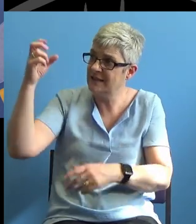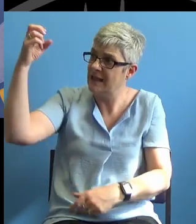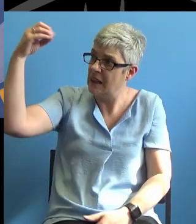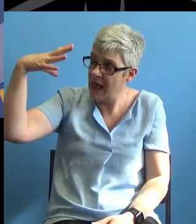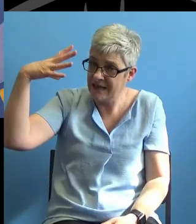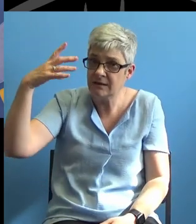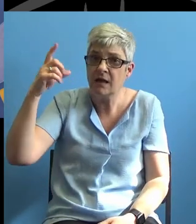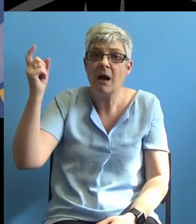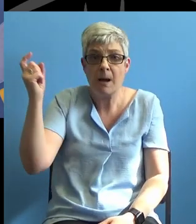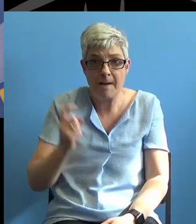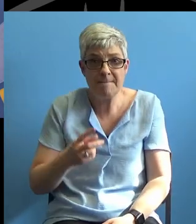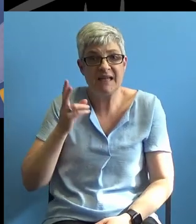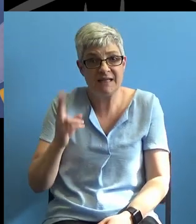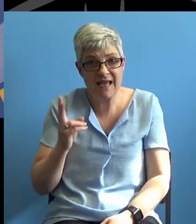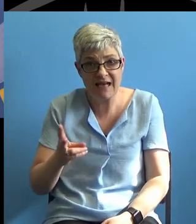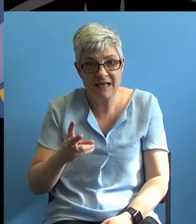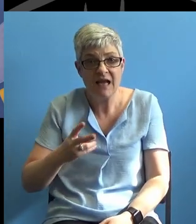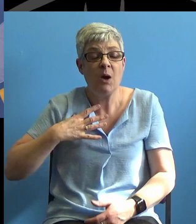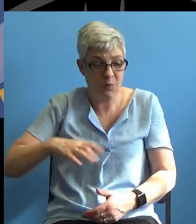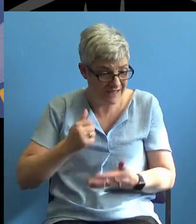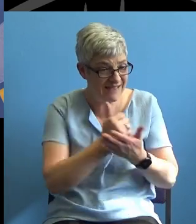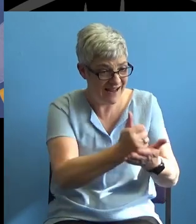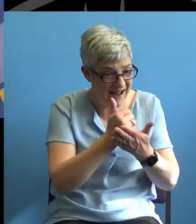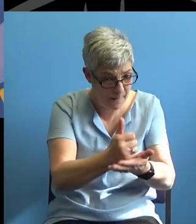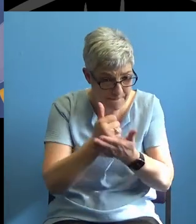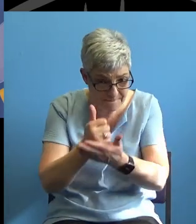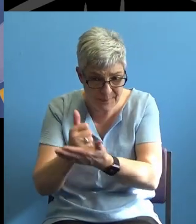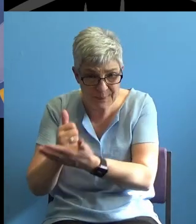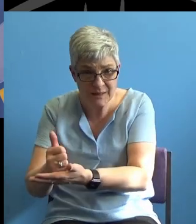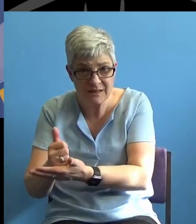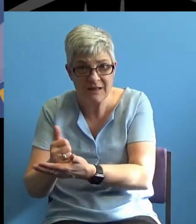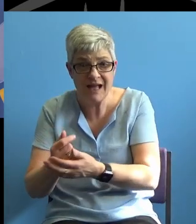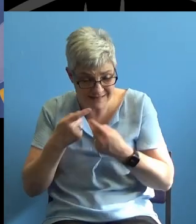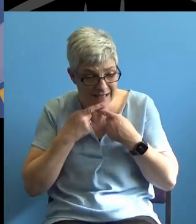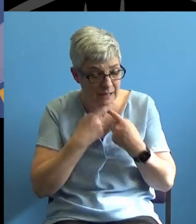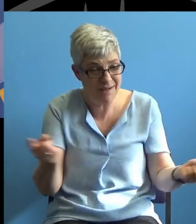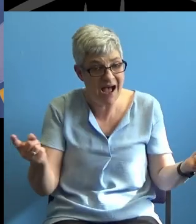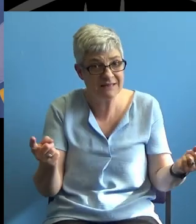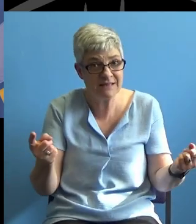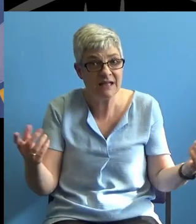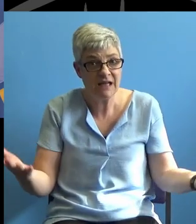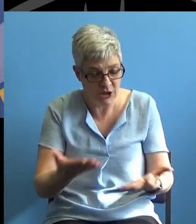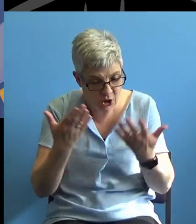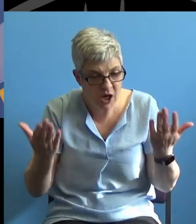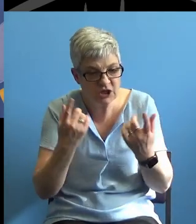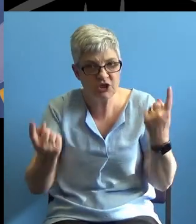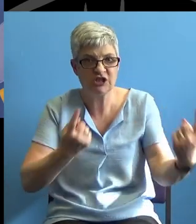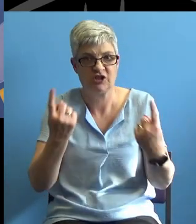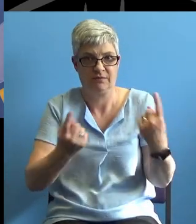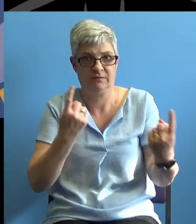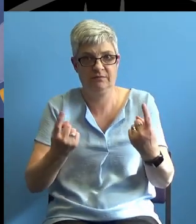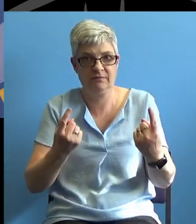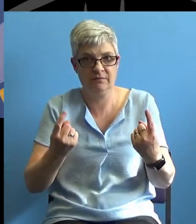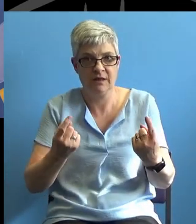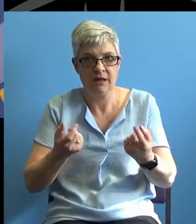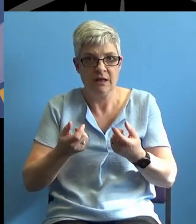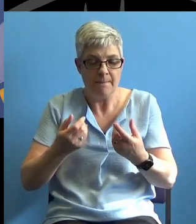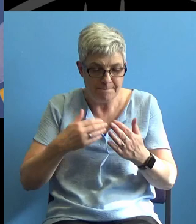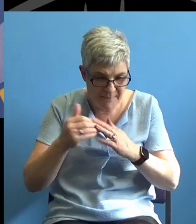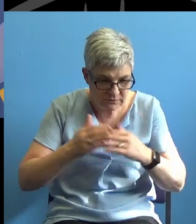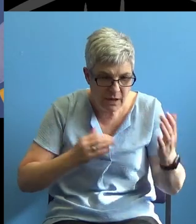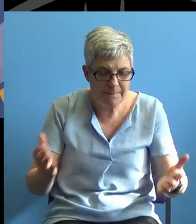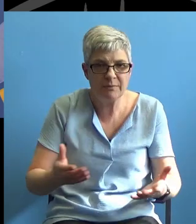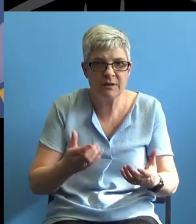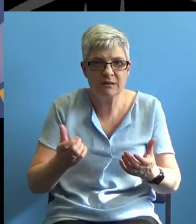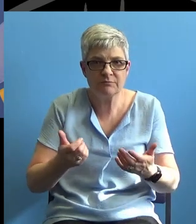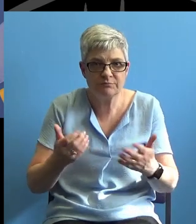coming again, and we need one another's help to do that. And it's a command. Encourage one another. Encourage one another and build each